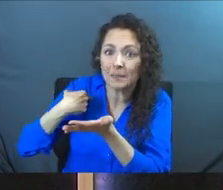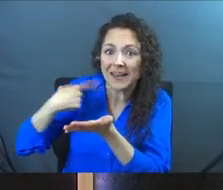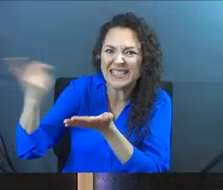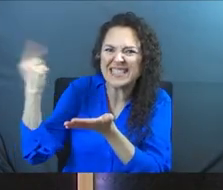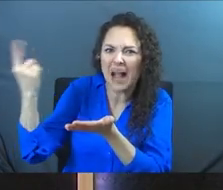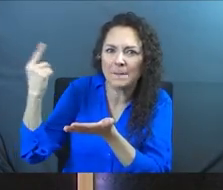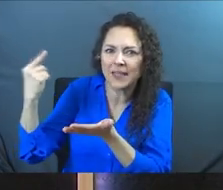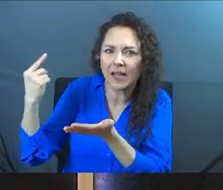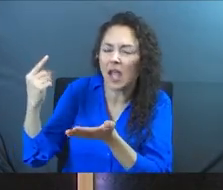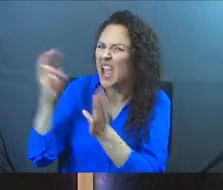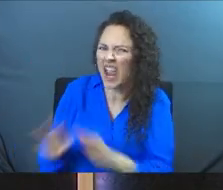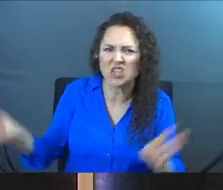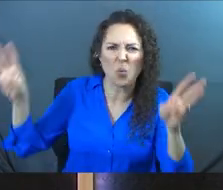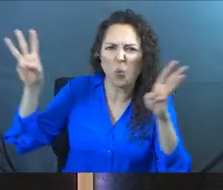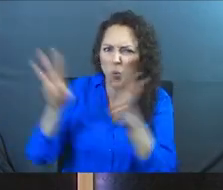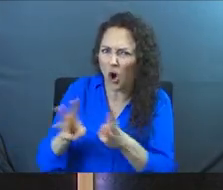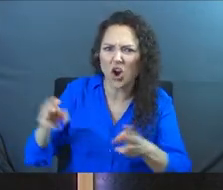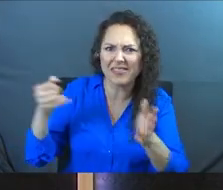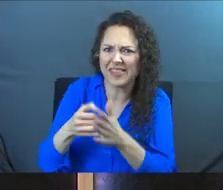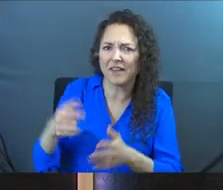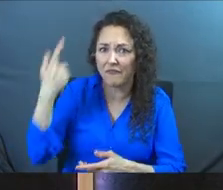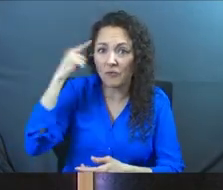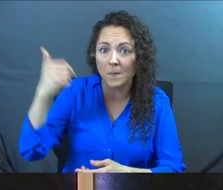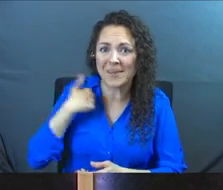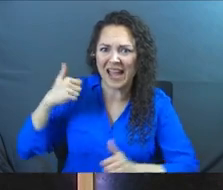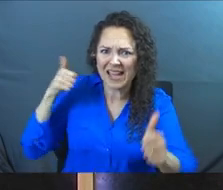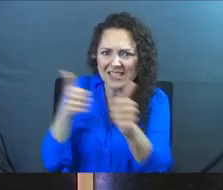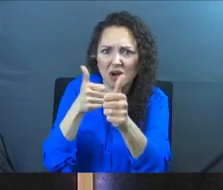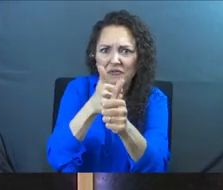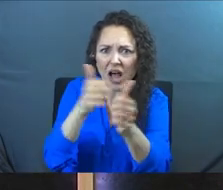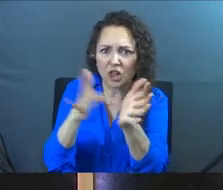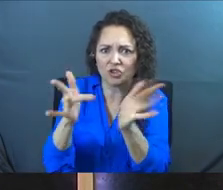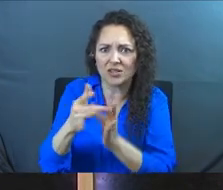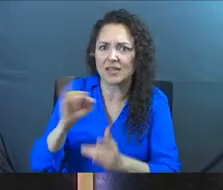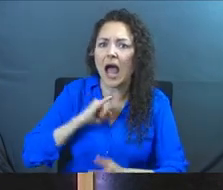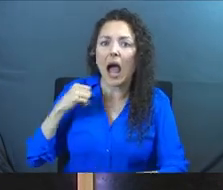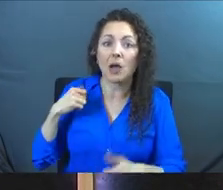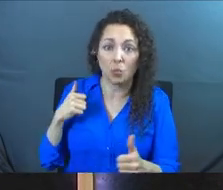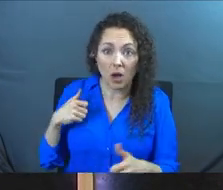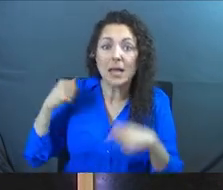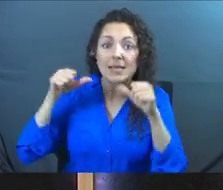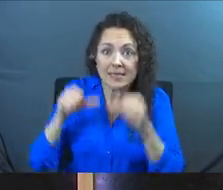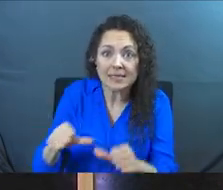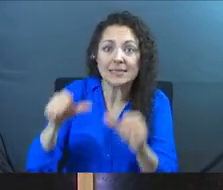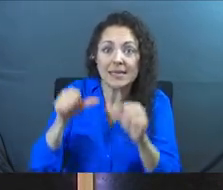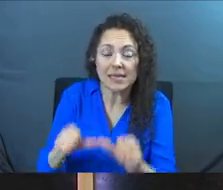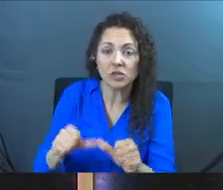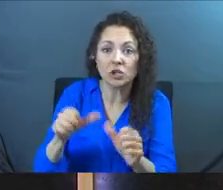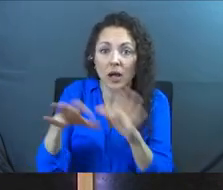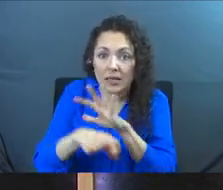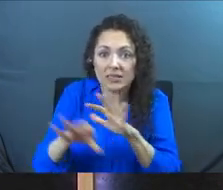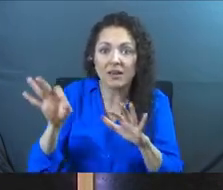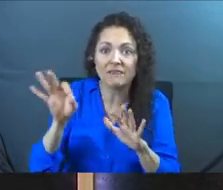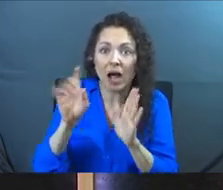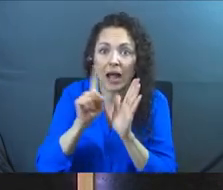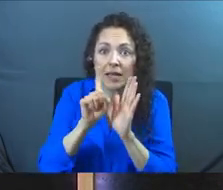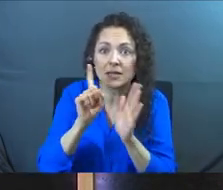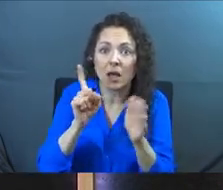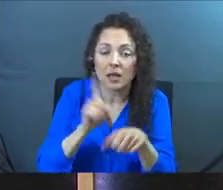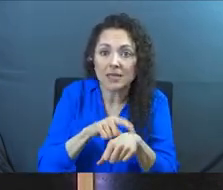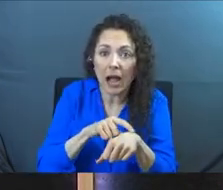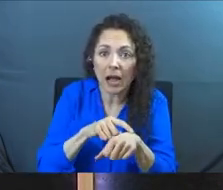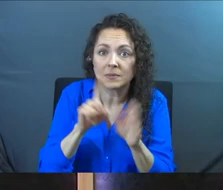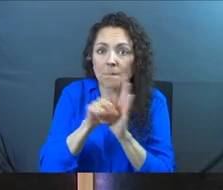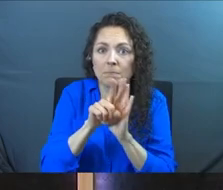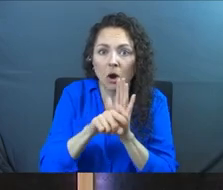it every single time to follow Jesus. And I know in my life, I will continue to come up against moments where there's going to be challenges, where